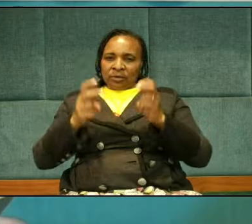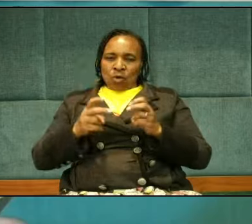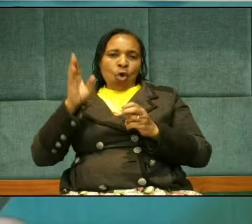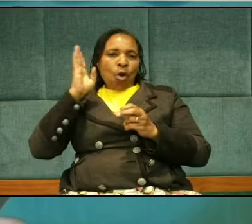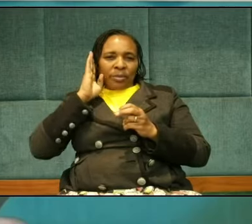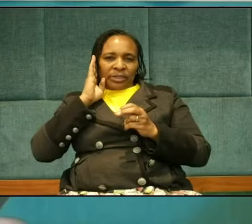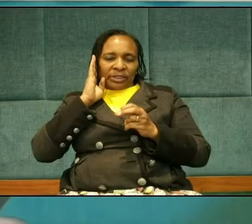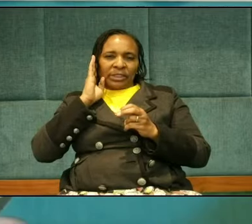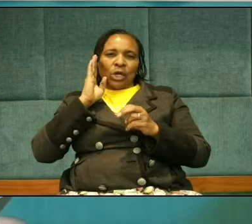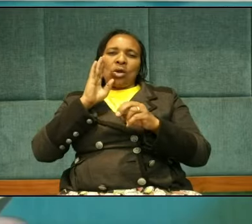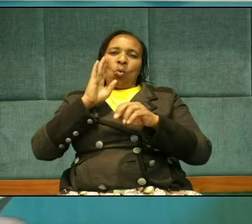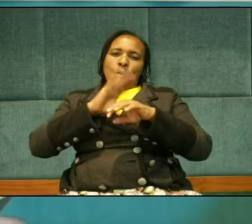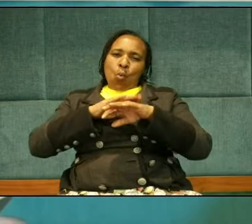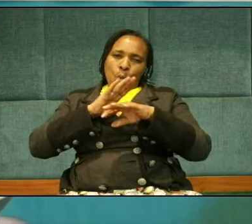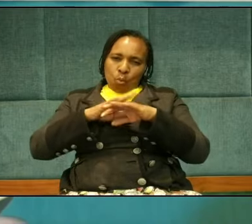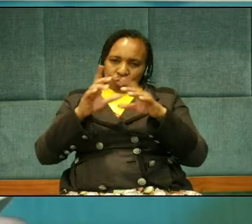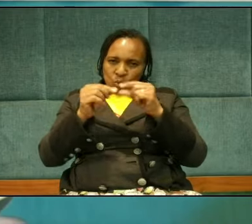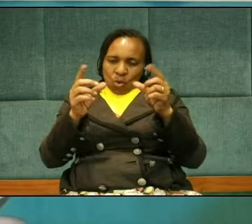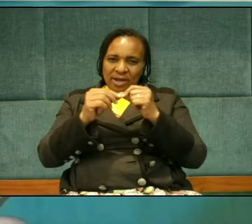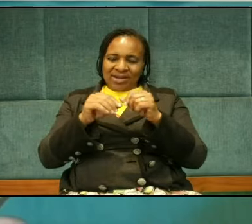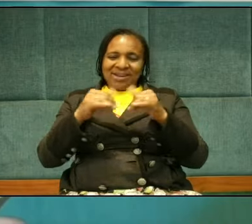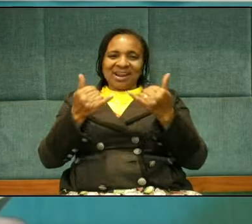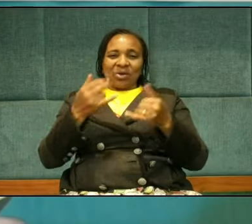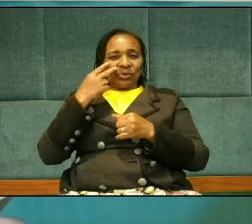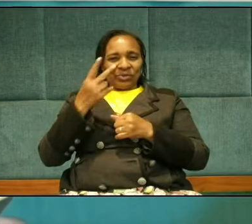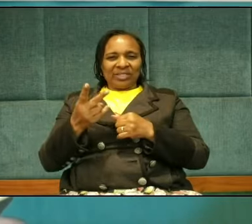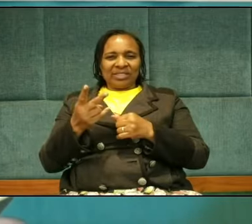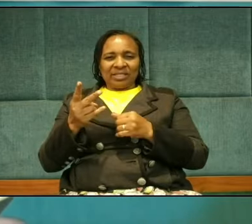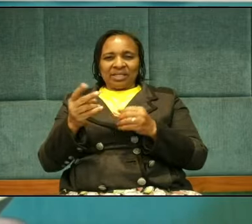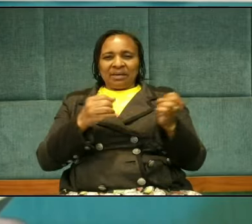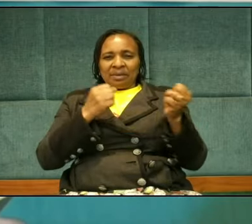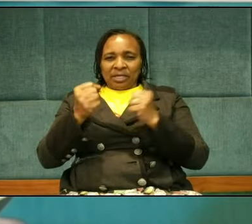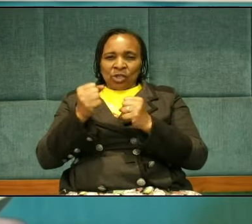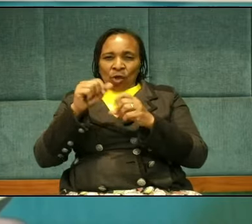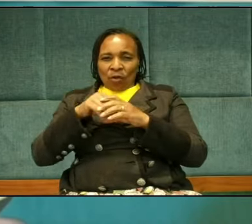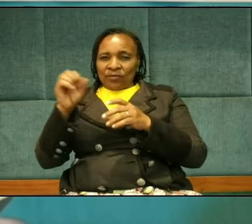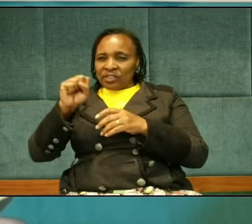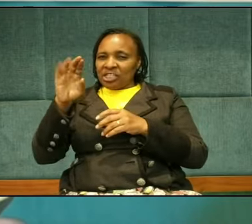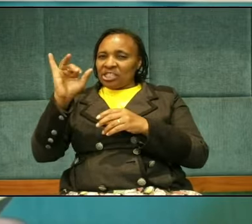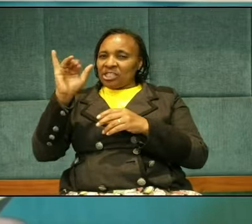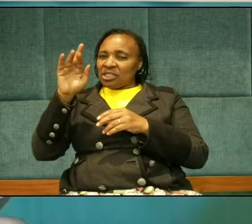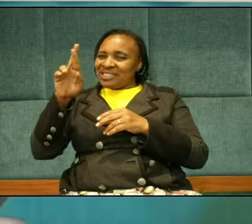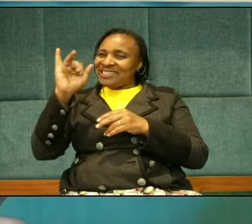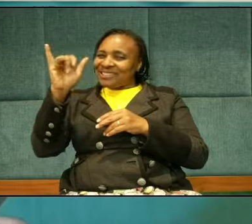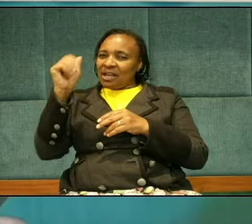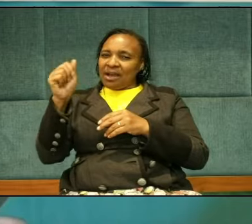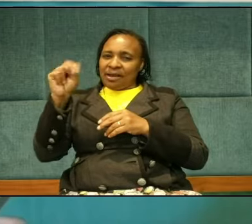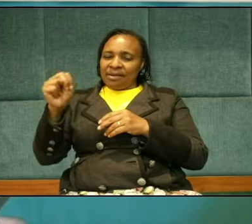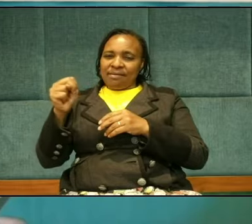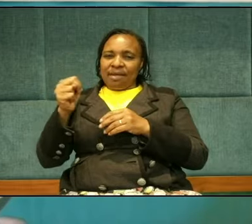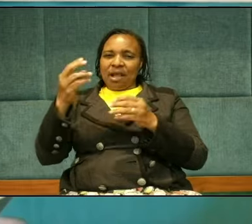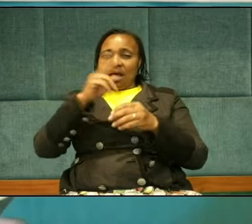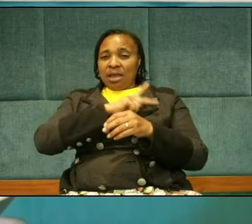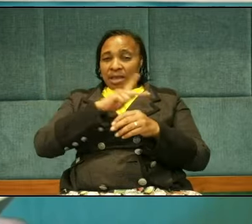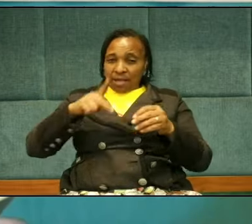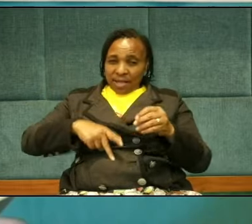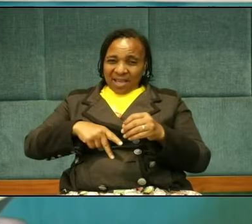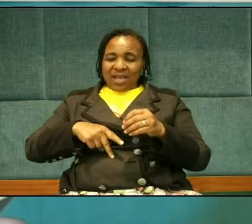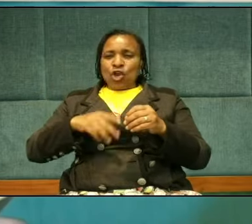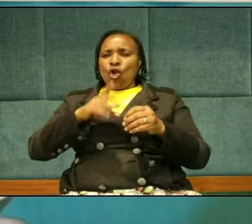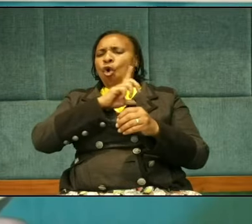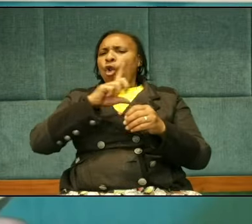is a Good Word. Now, we have seen the might of the Assyrian Empire that God used as a tool to